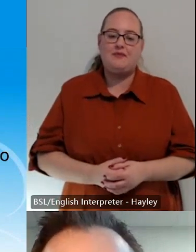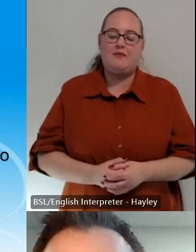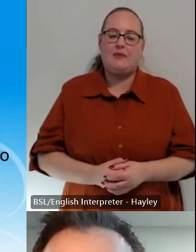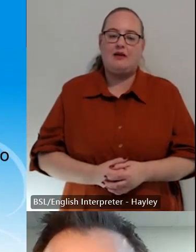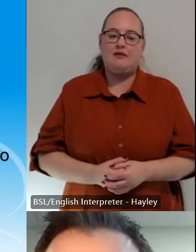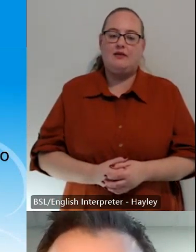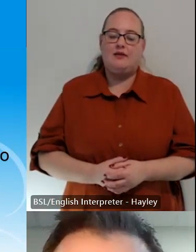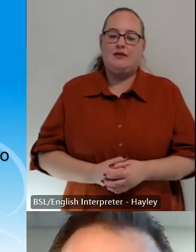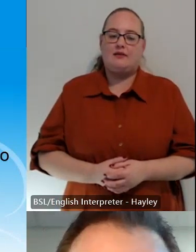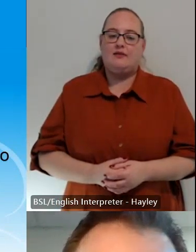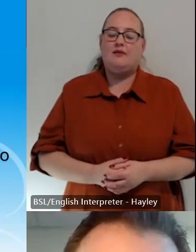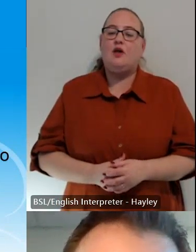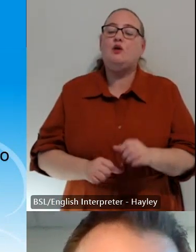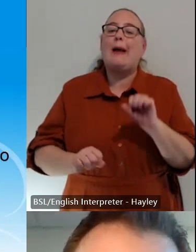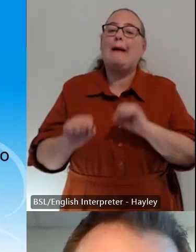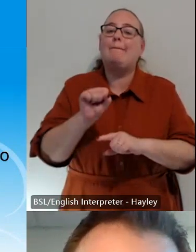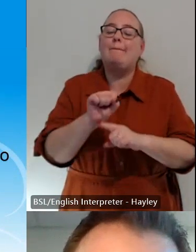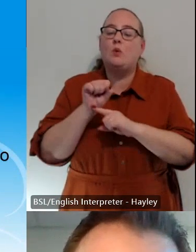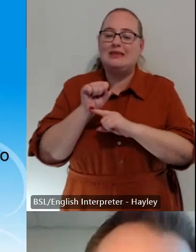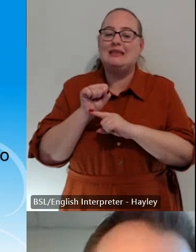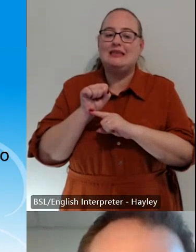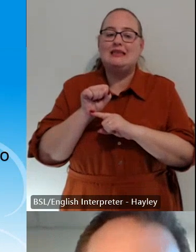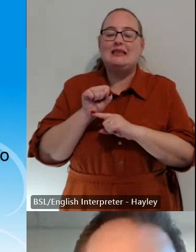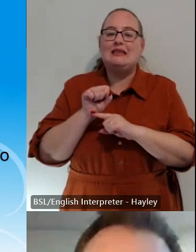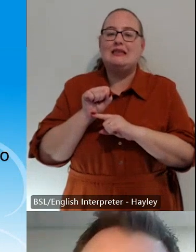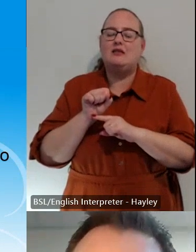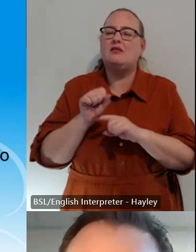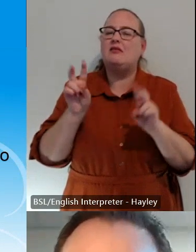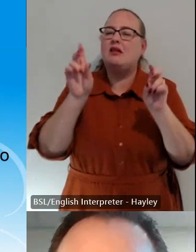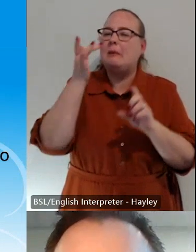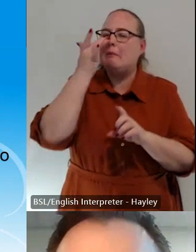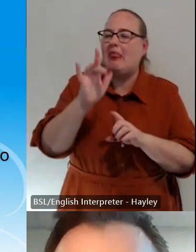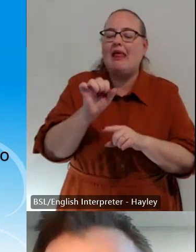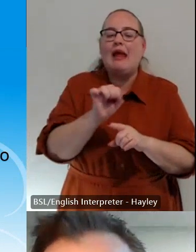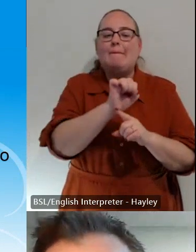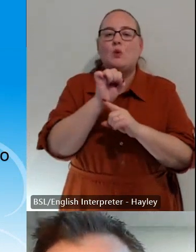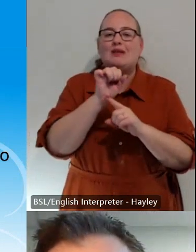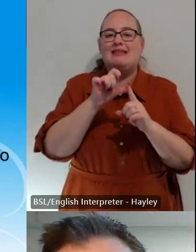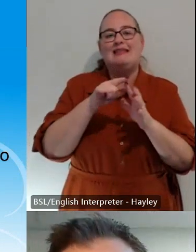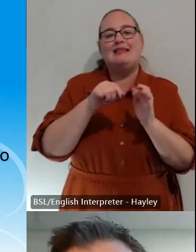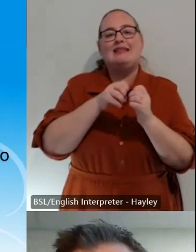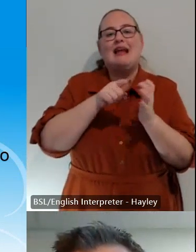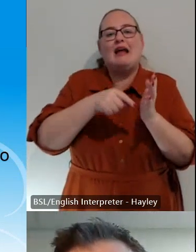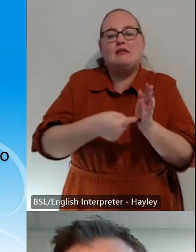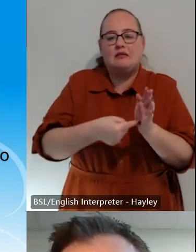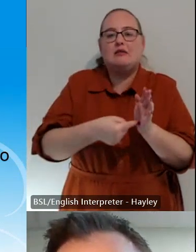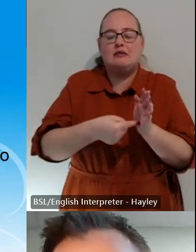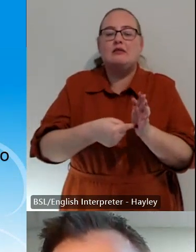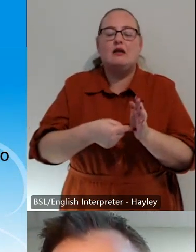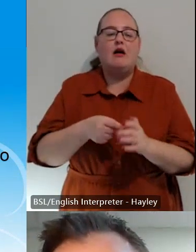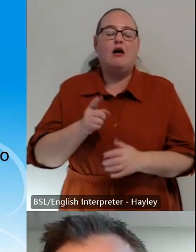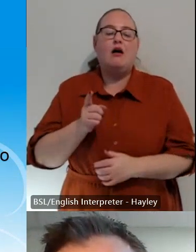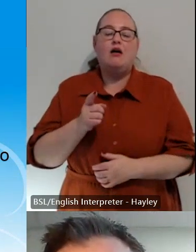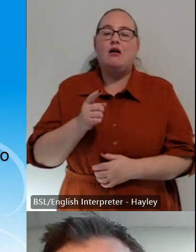immunity is around this myth around immunity debt. You may have heard the idea that children and other people might need to be topped up in terms